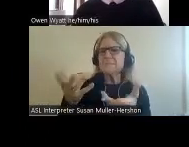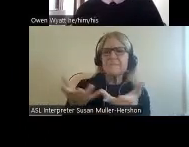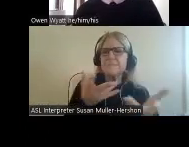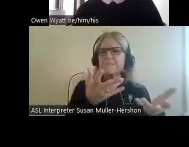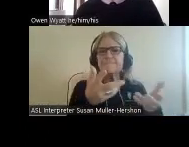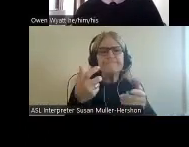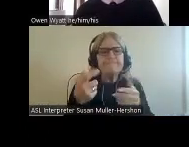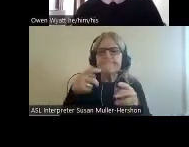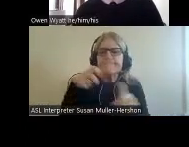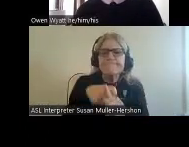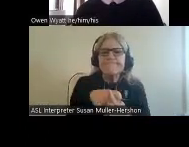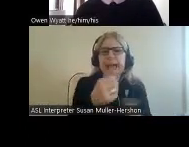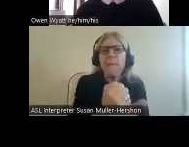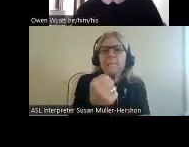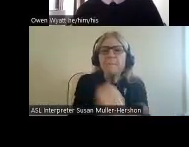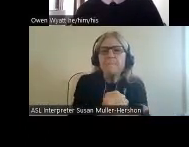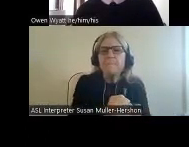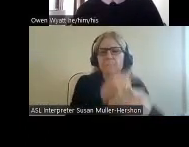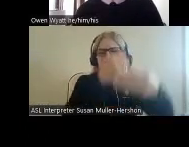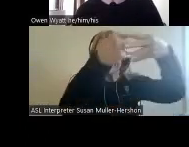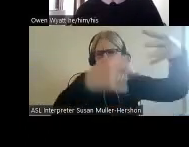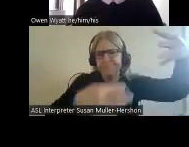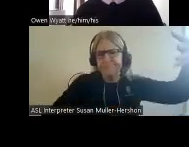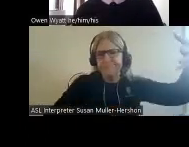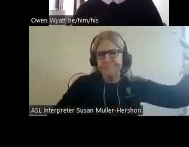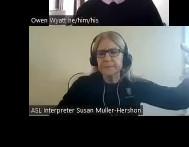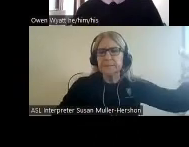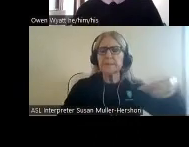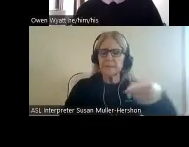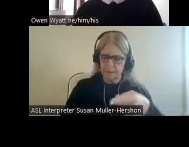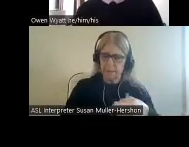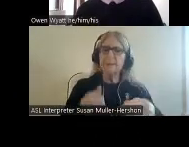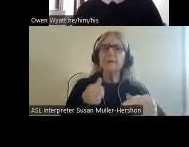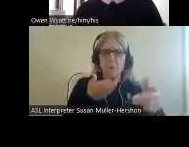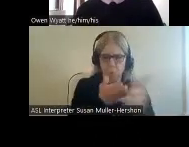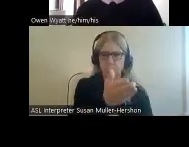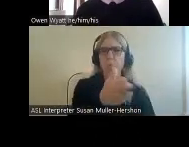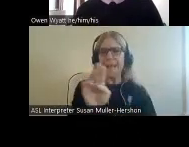out for with the EAP.